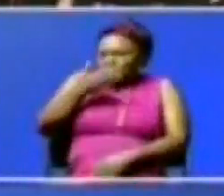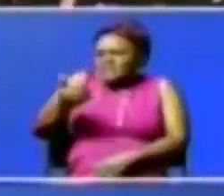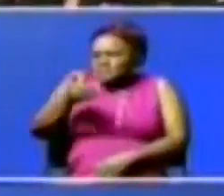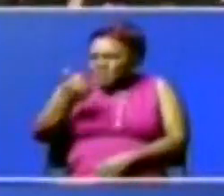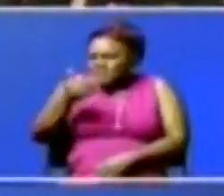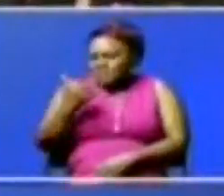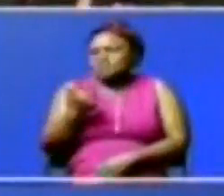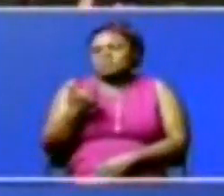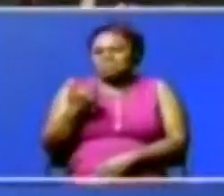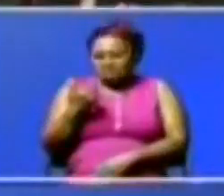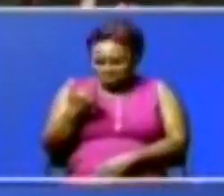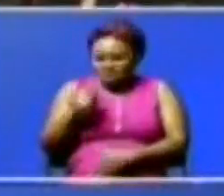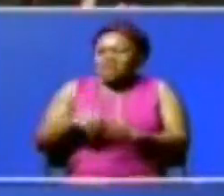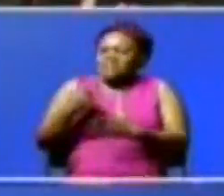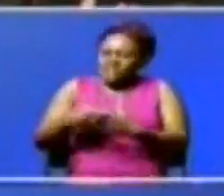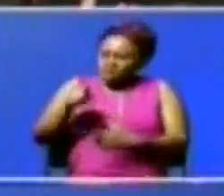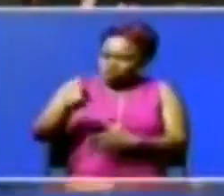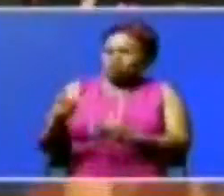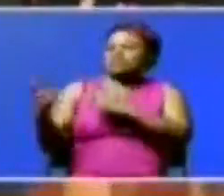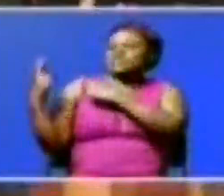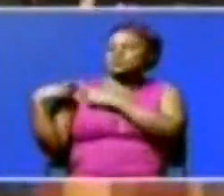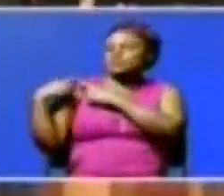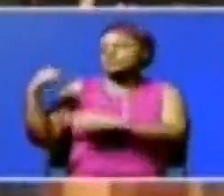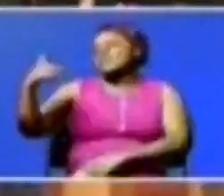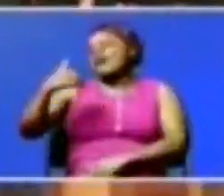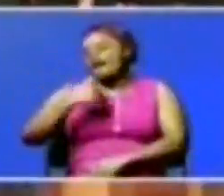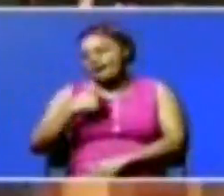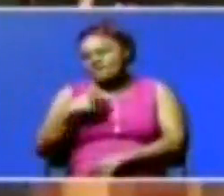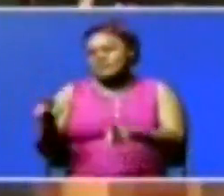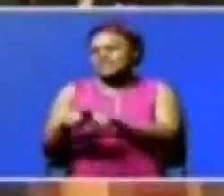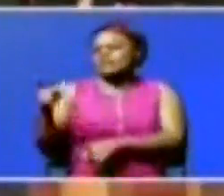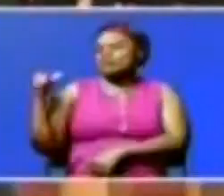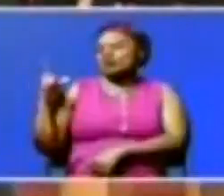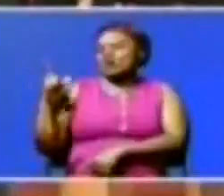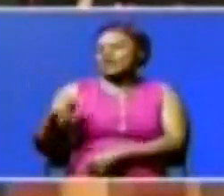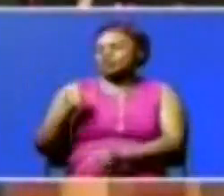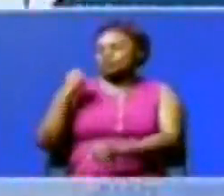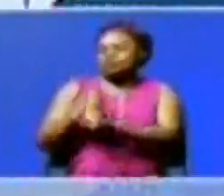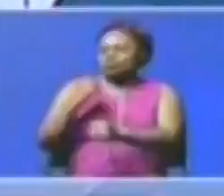they can get in the circumstances, then you have a responsibility and a duty as a lawyer to give it your best.